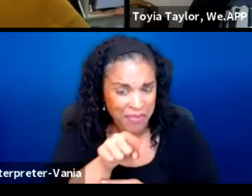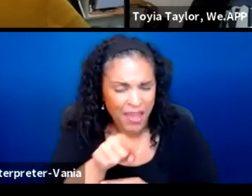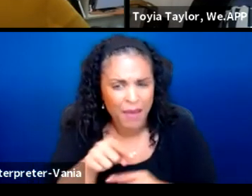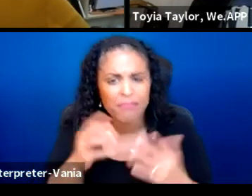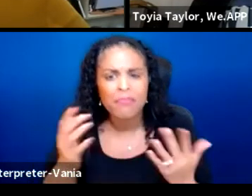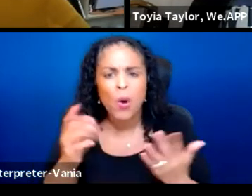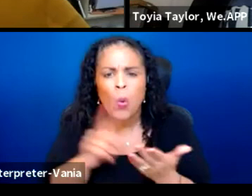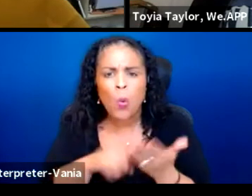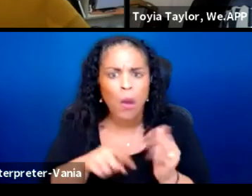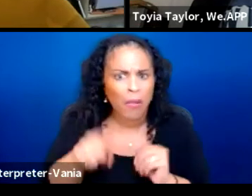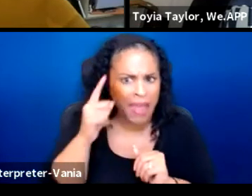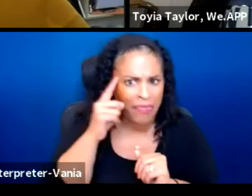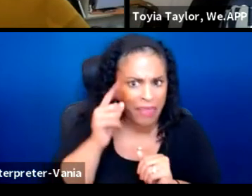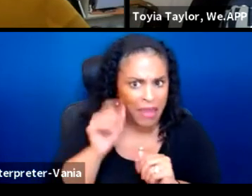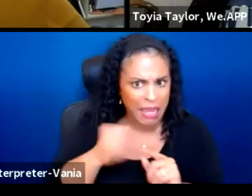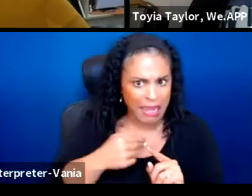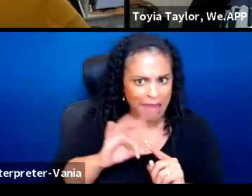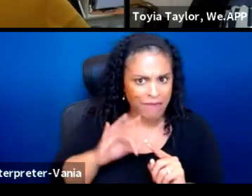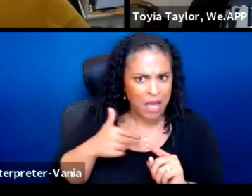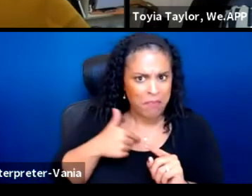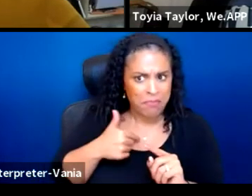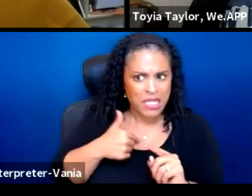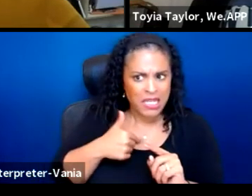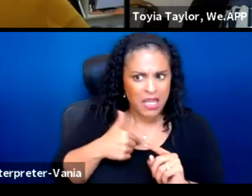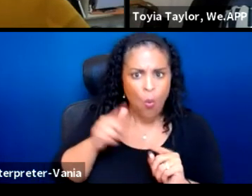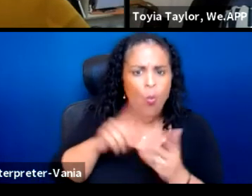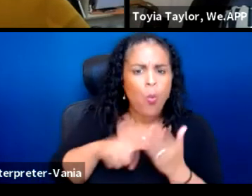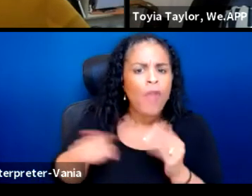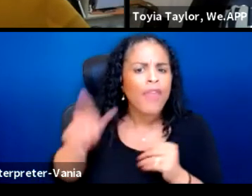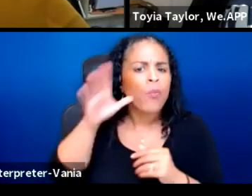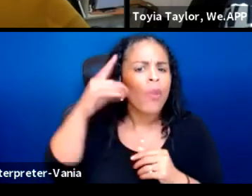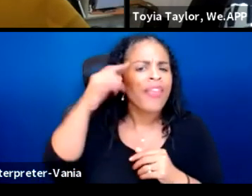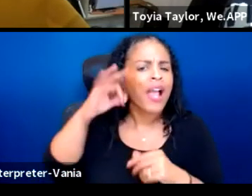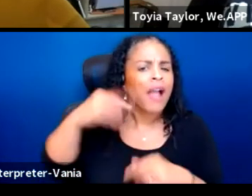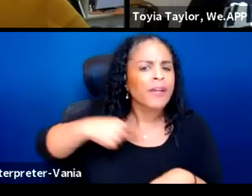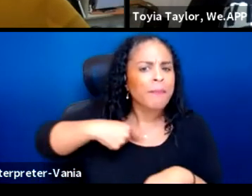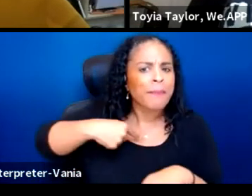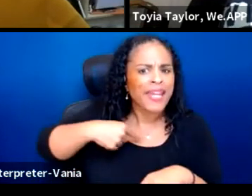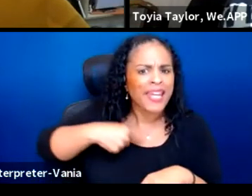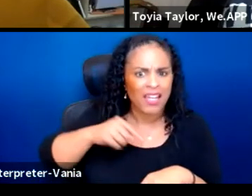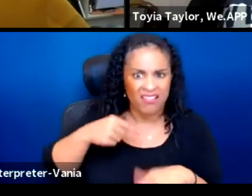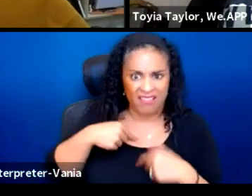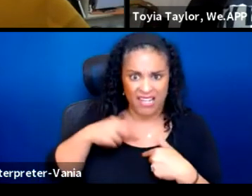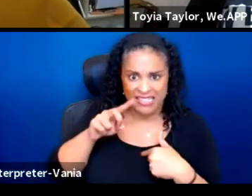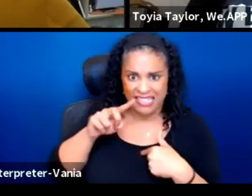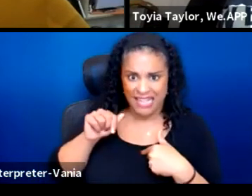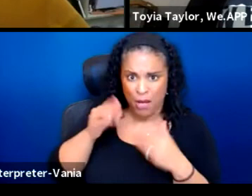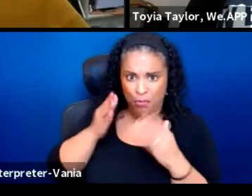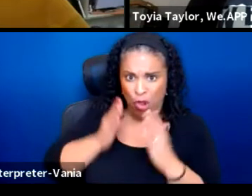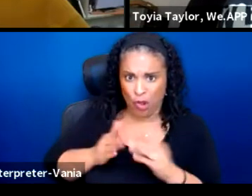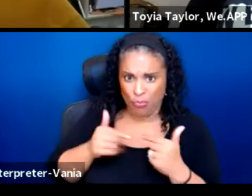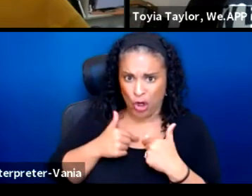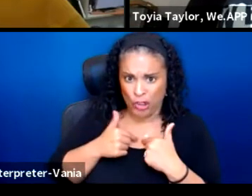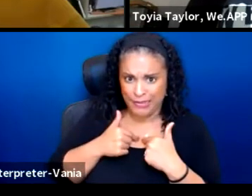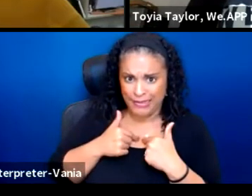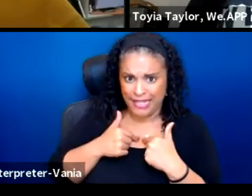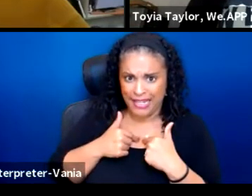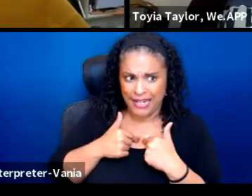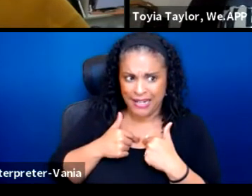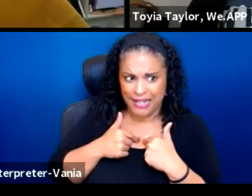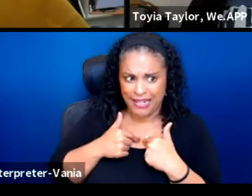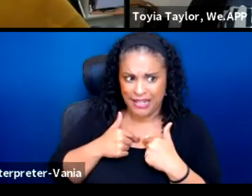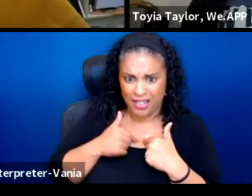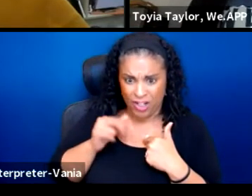what are they going to think of me being a disabled person? You know,